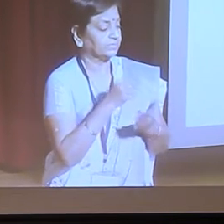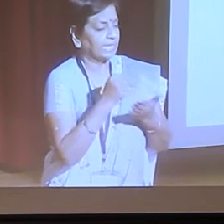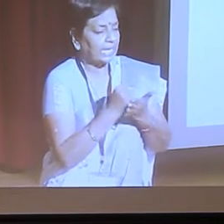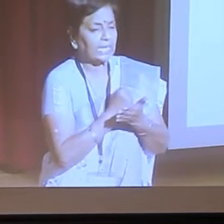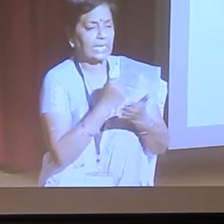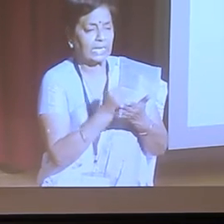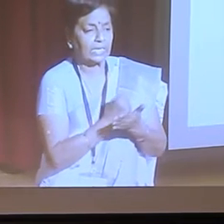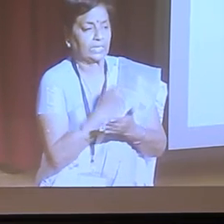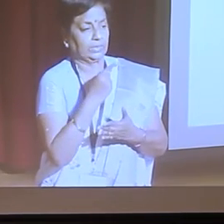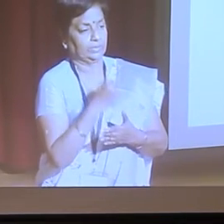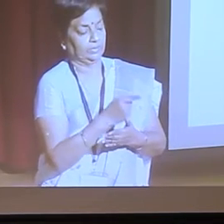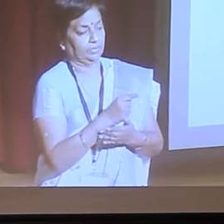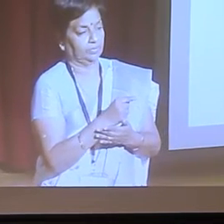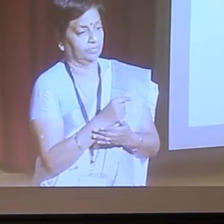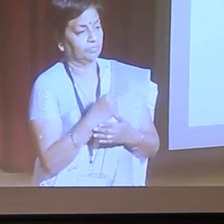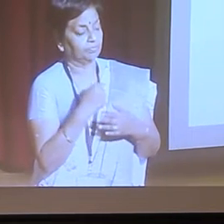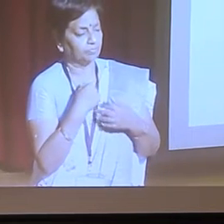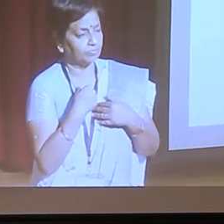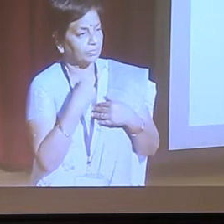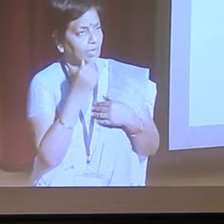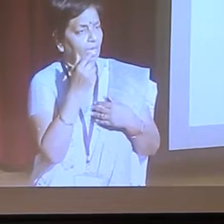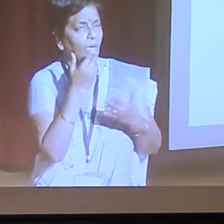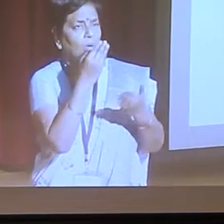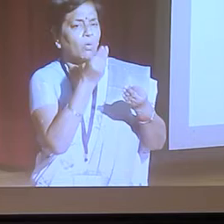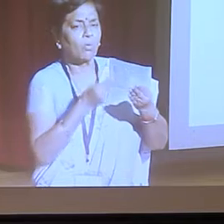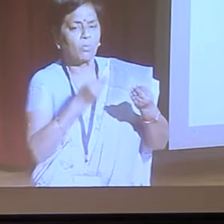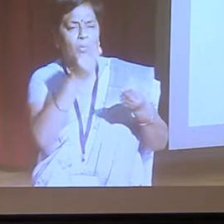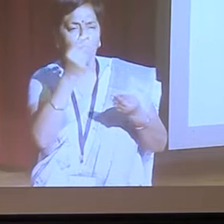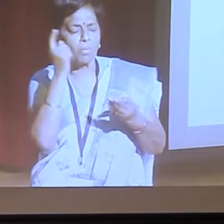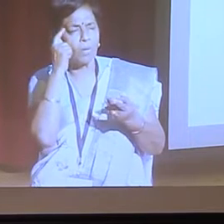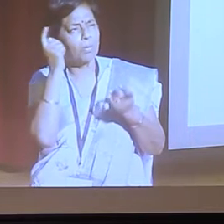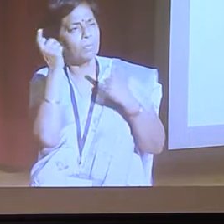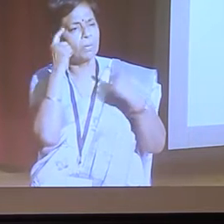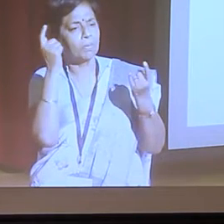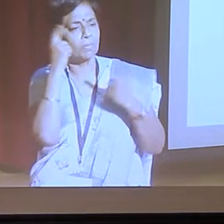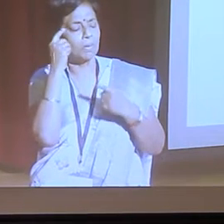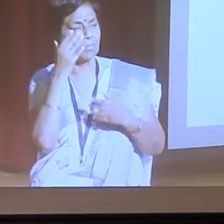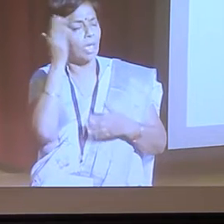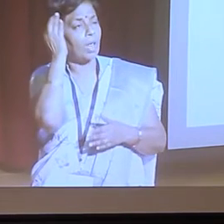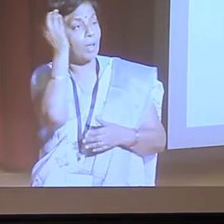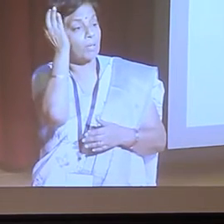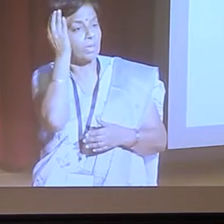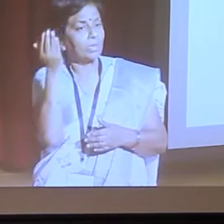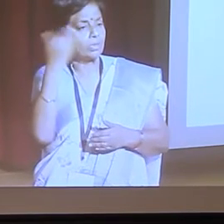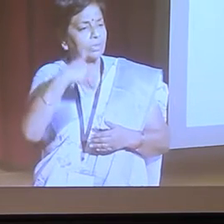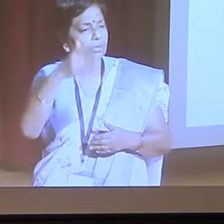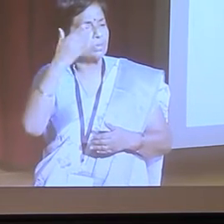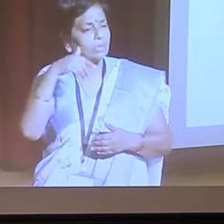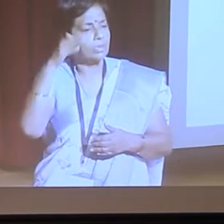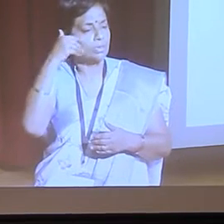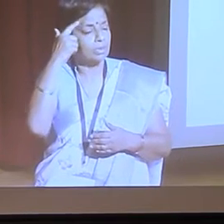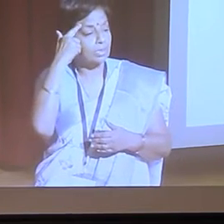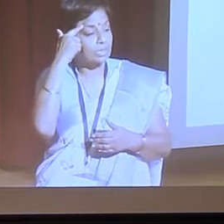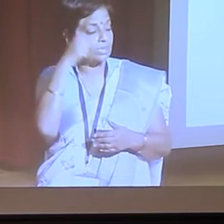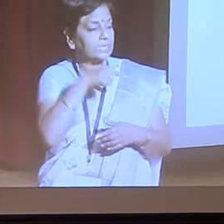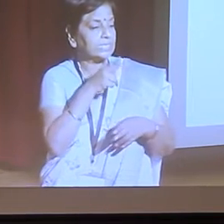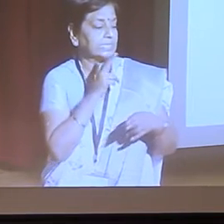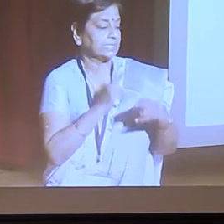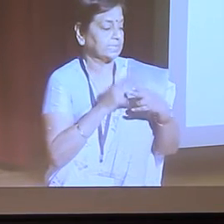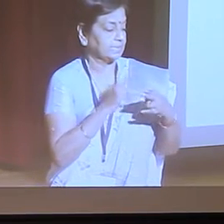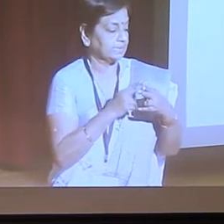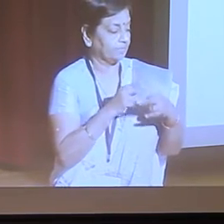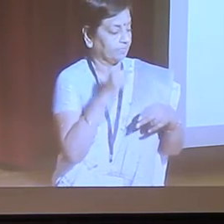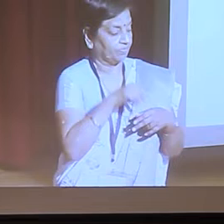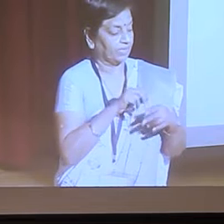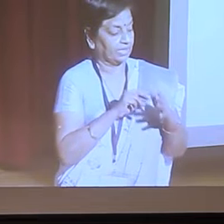trying. So I've memorized a few drawings of the simplest objects, but that's not the same as